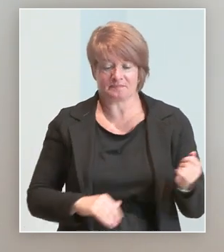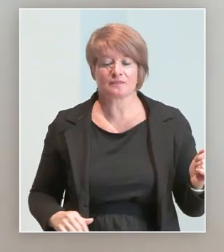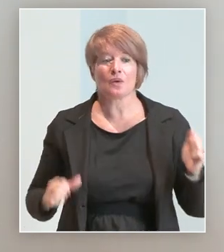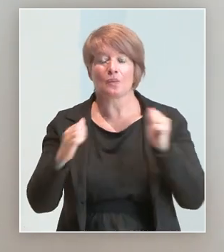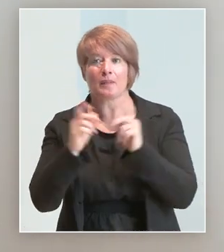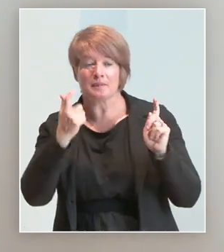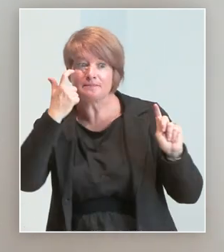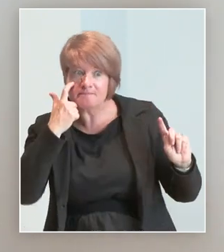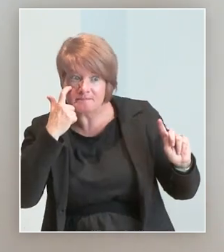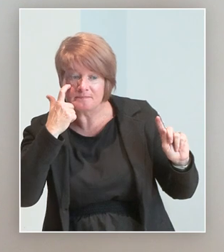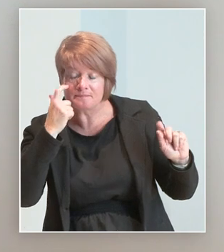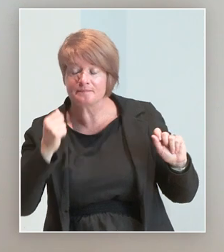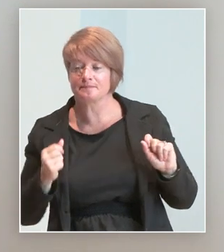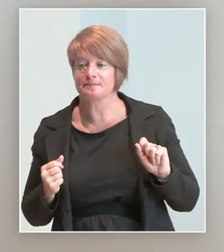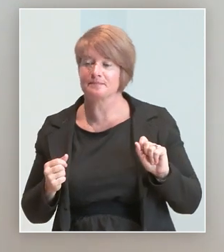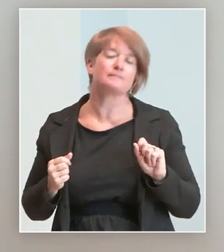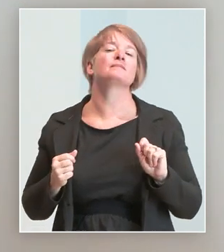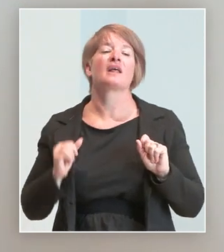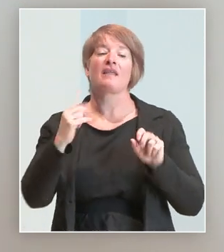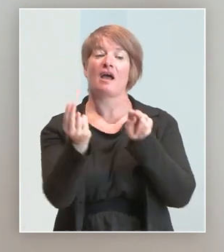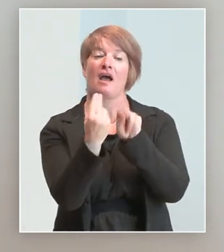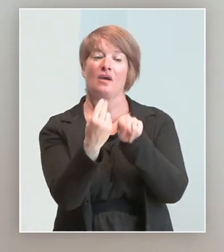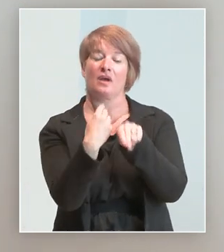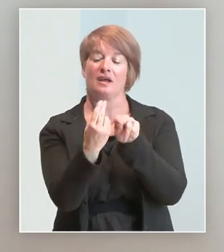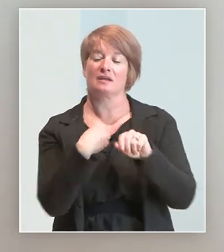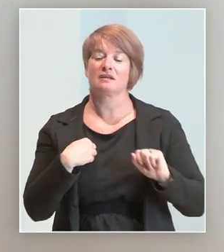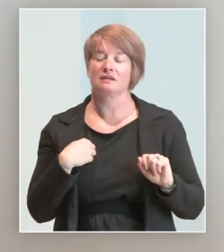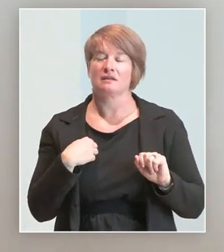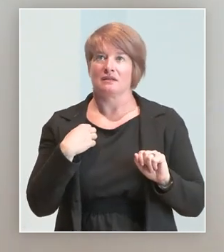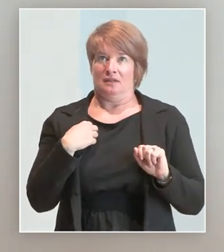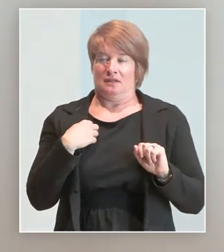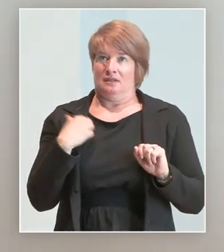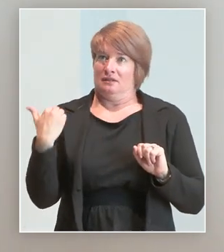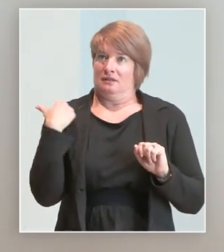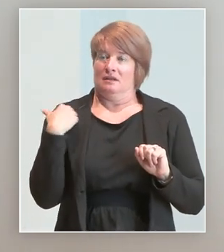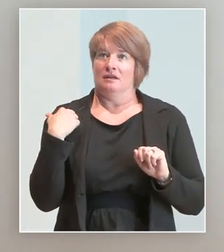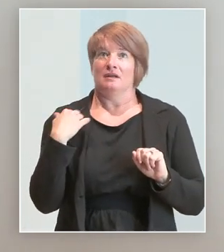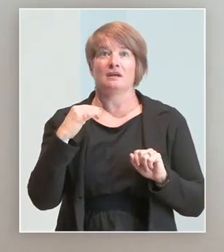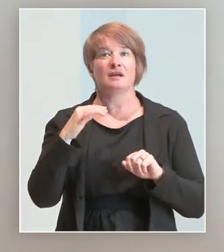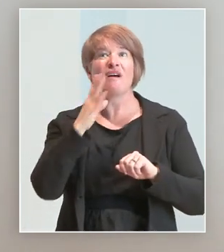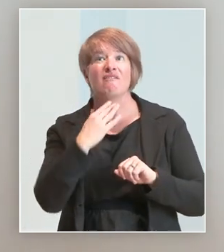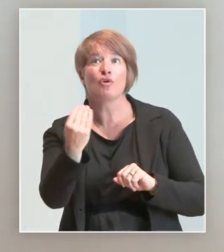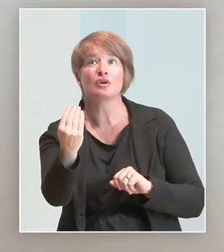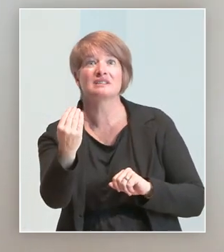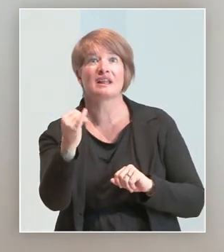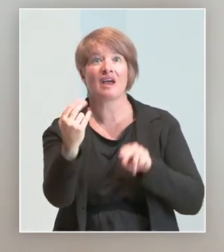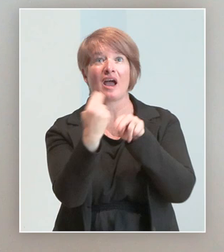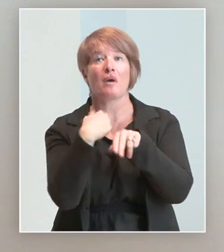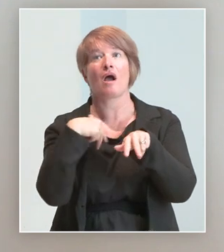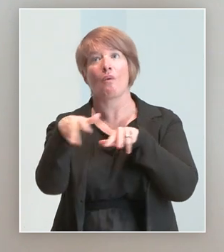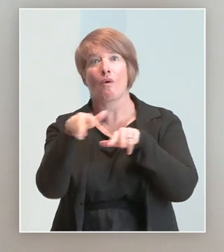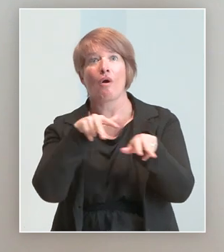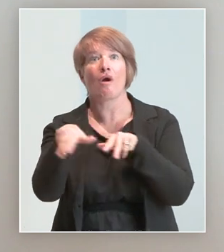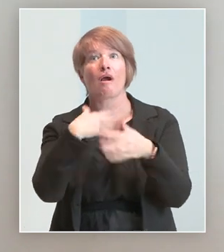with witnesses. That highway, a reminder of when I walked the highway to get home as a 14-year-old, because